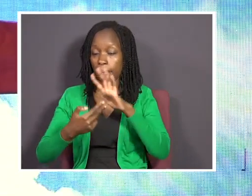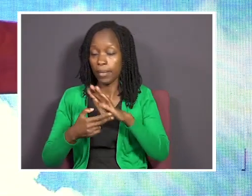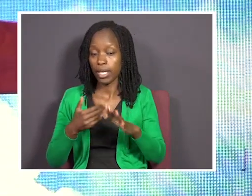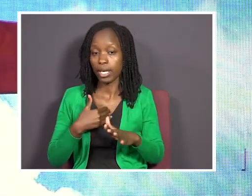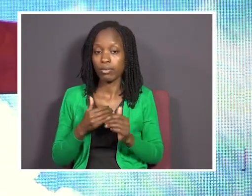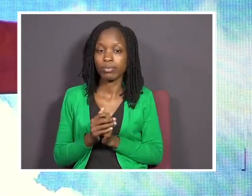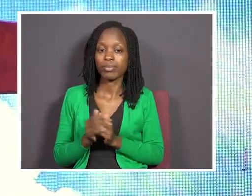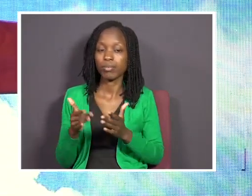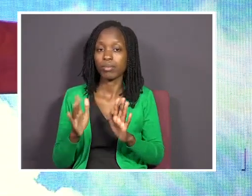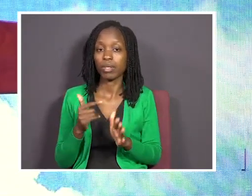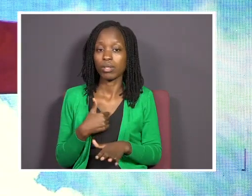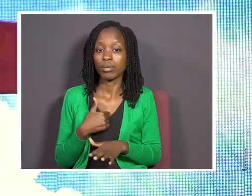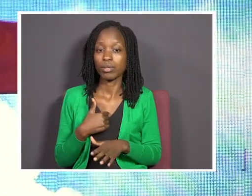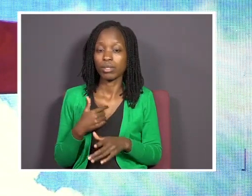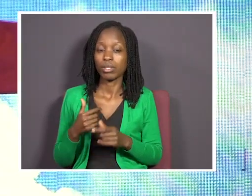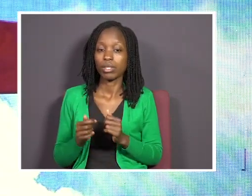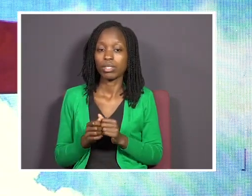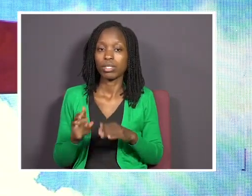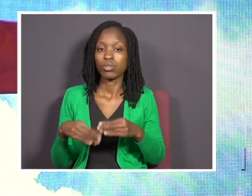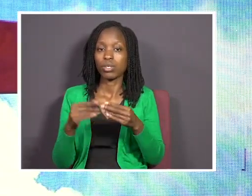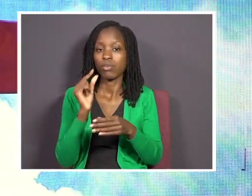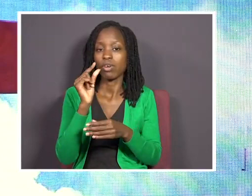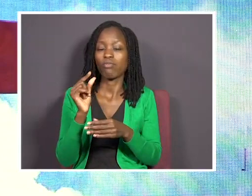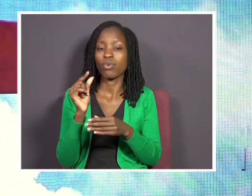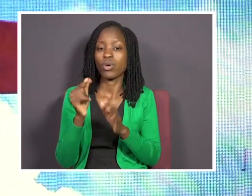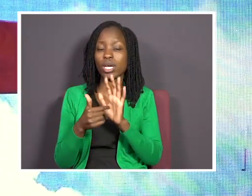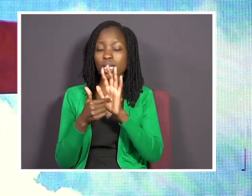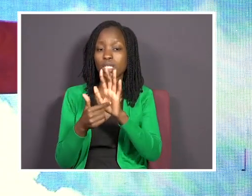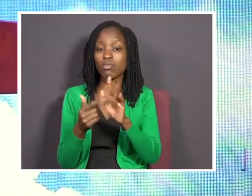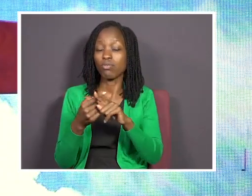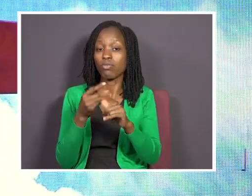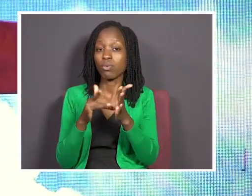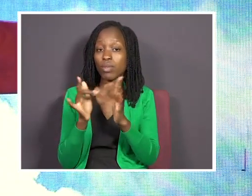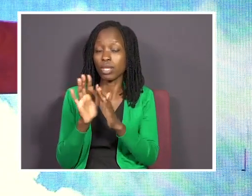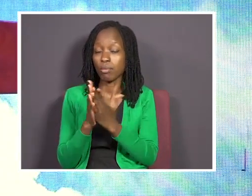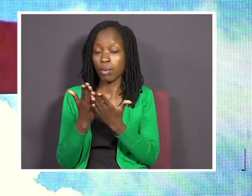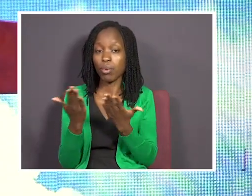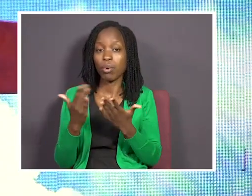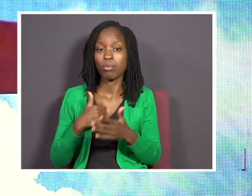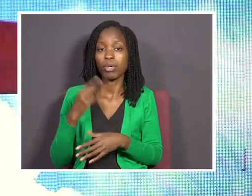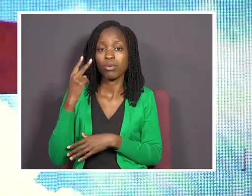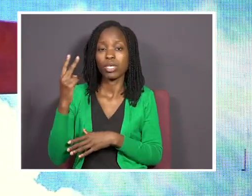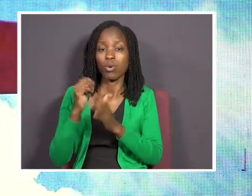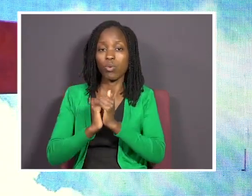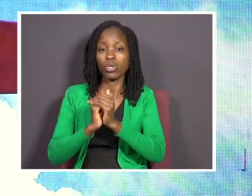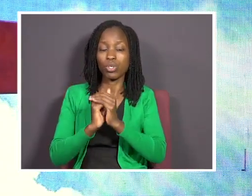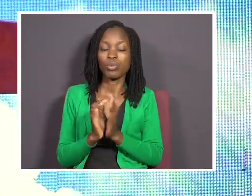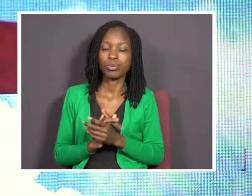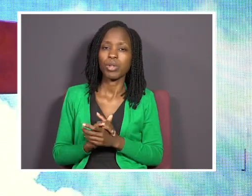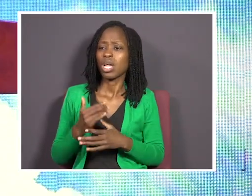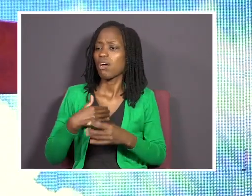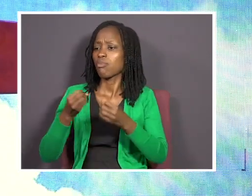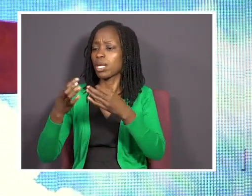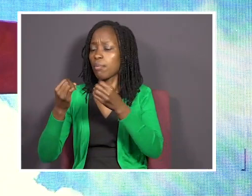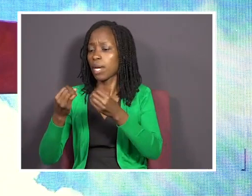meaningful. Allow me to give a few examples from the Bible where I see worship.